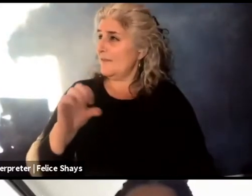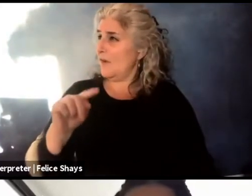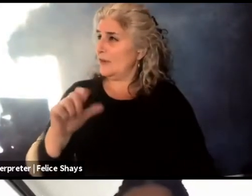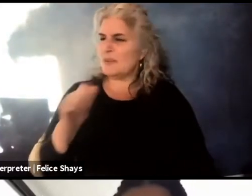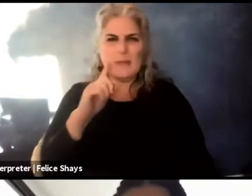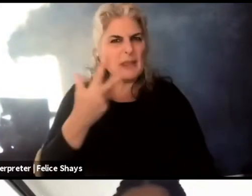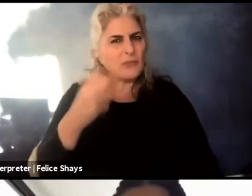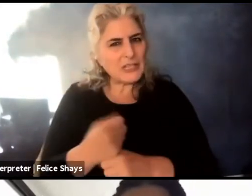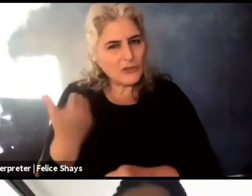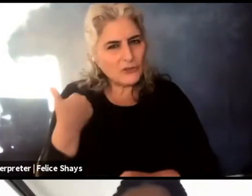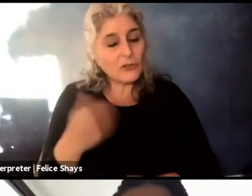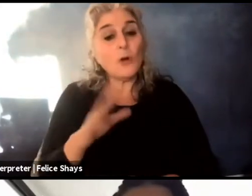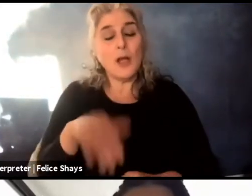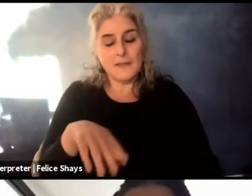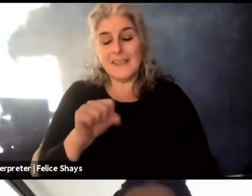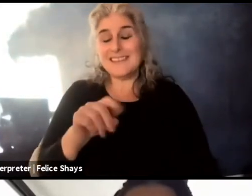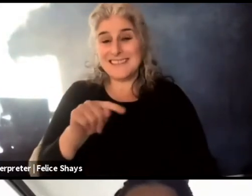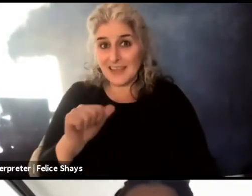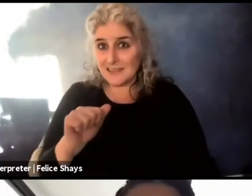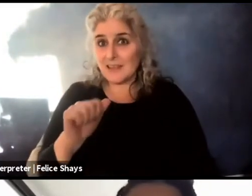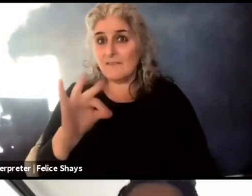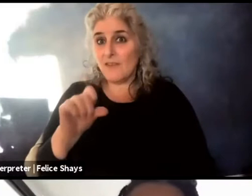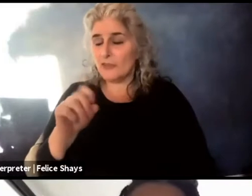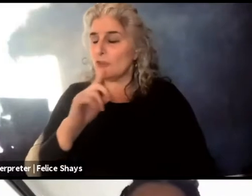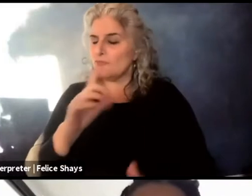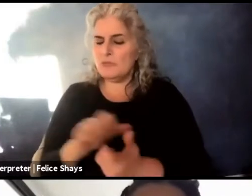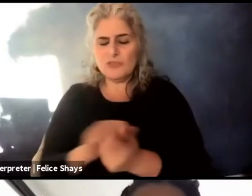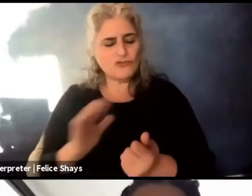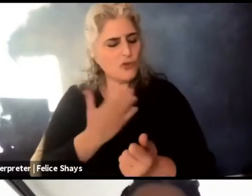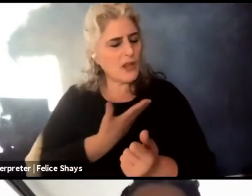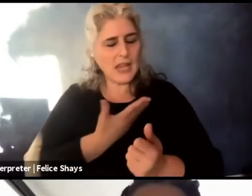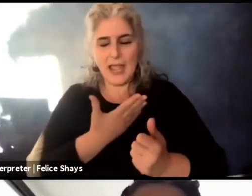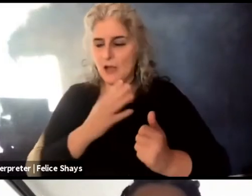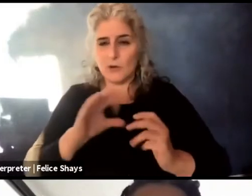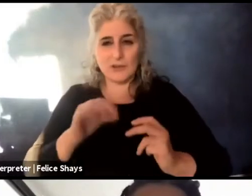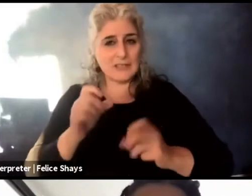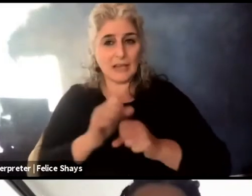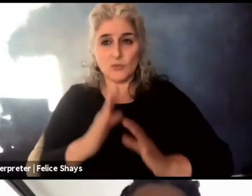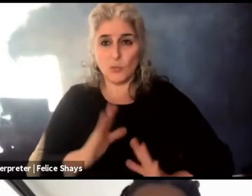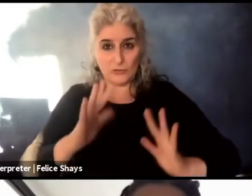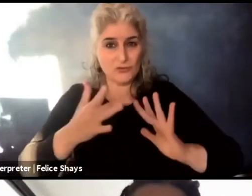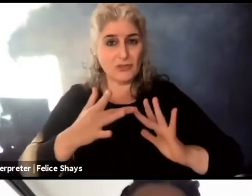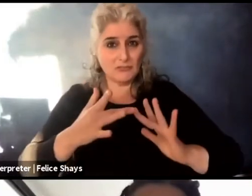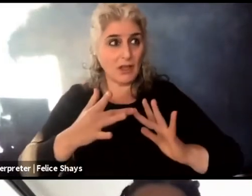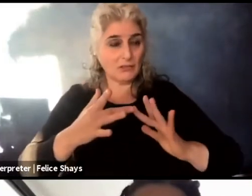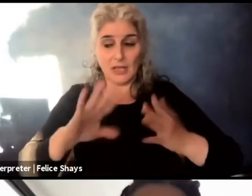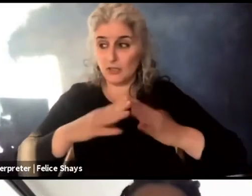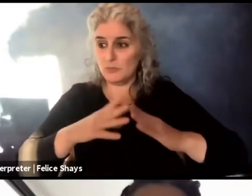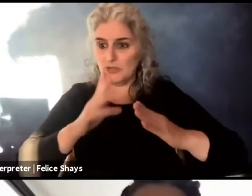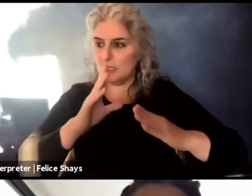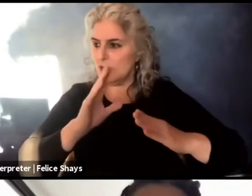SESTA FOSTA was really annihilating the sex workers communities. Ability